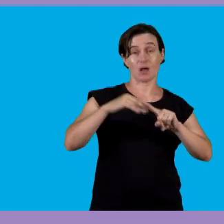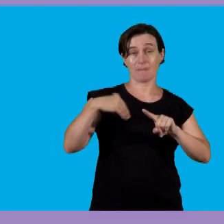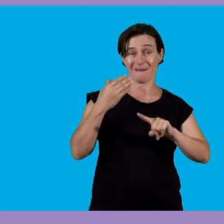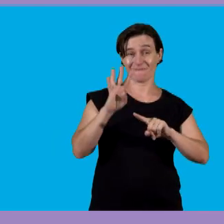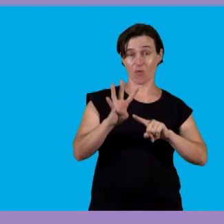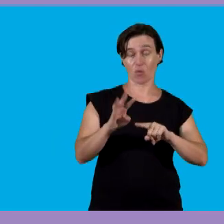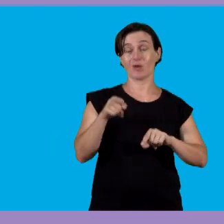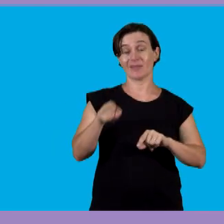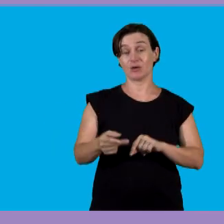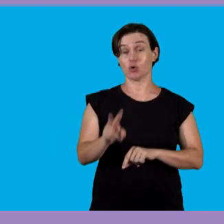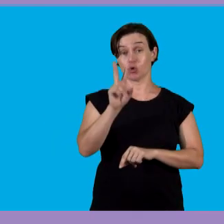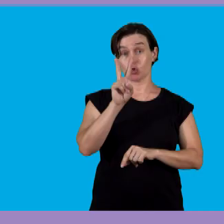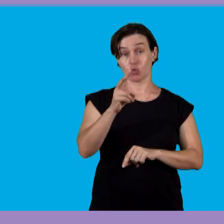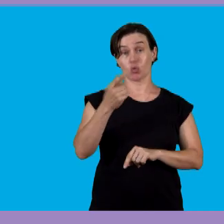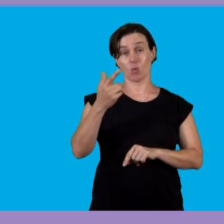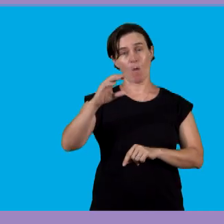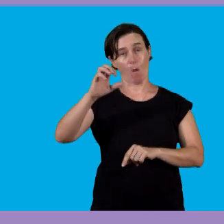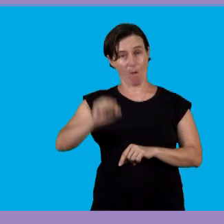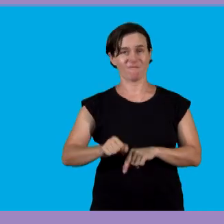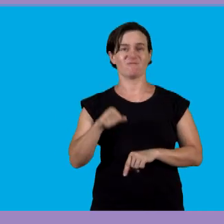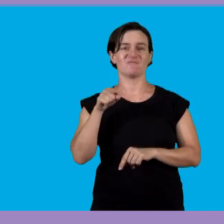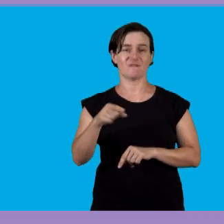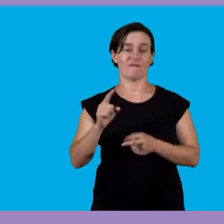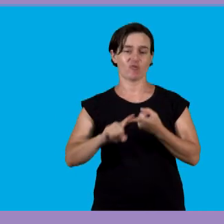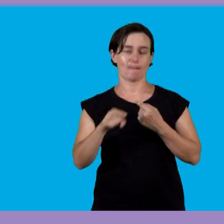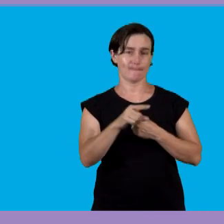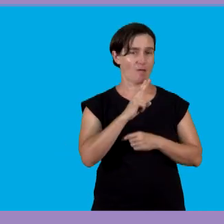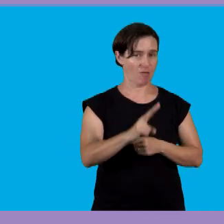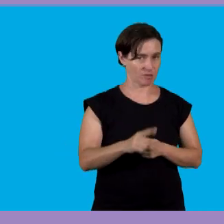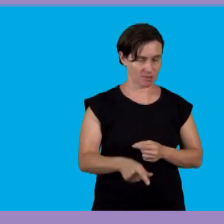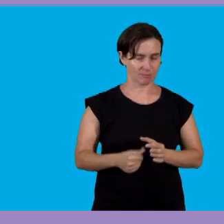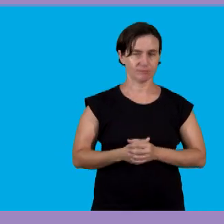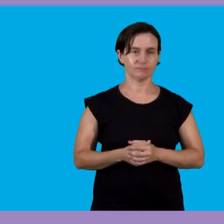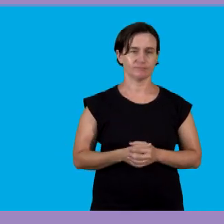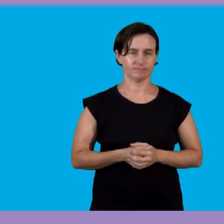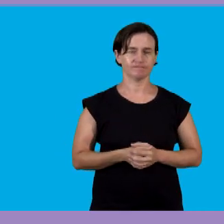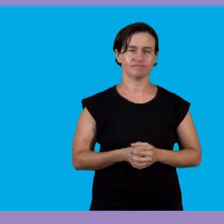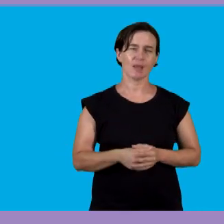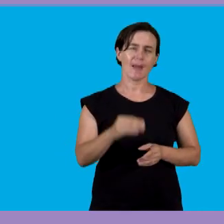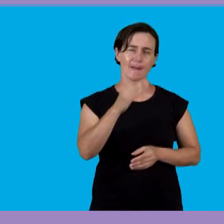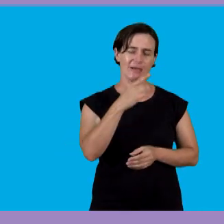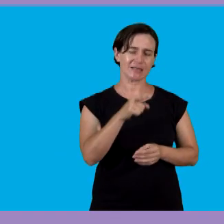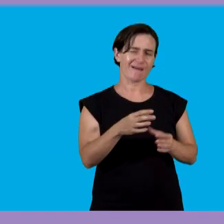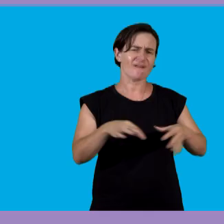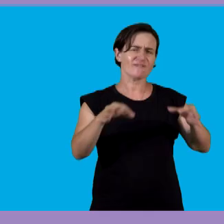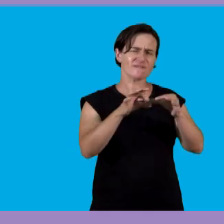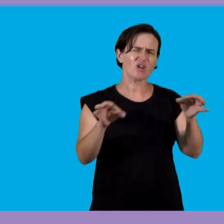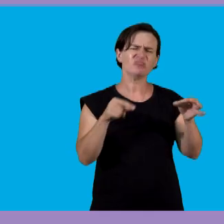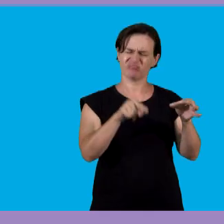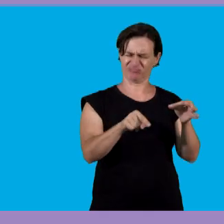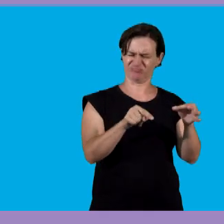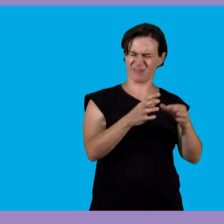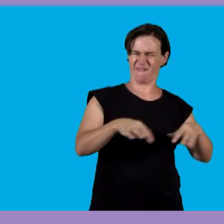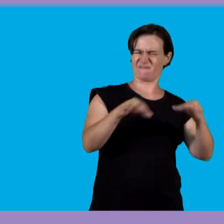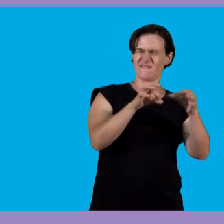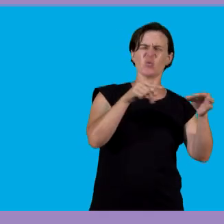2 is subtracted from that product. So we are going to take a value. What value are we talking about?